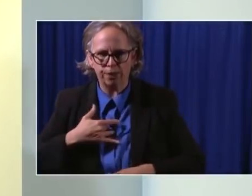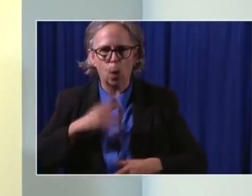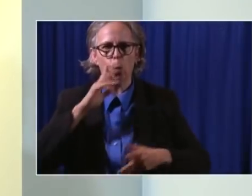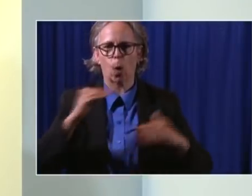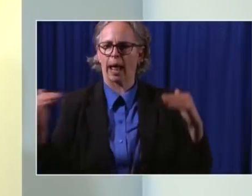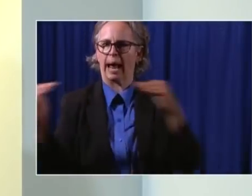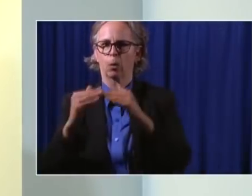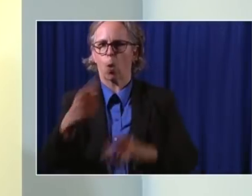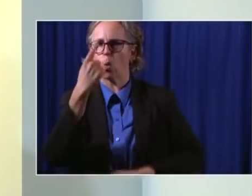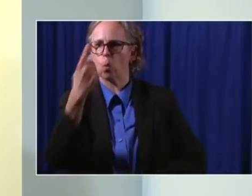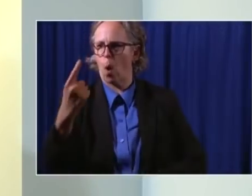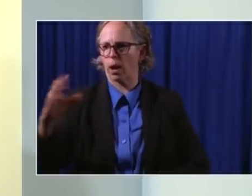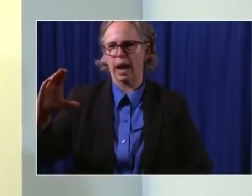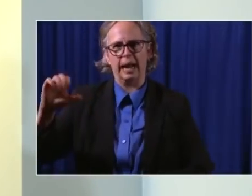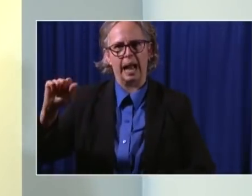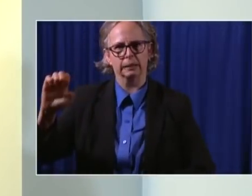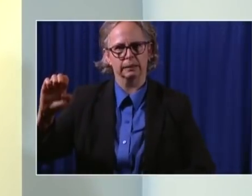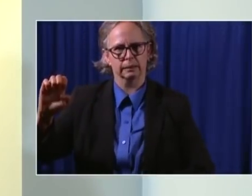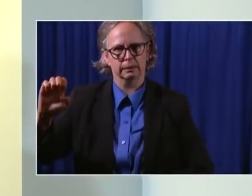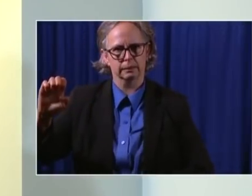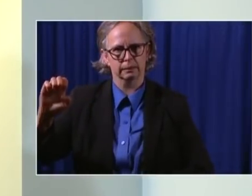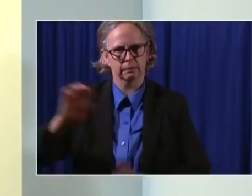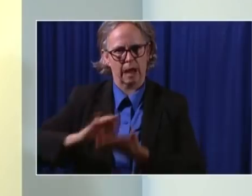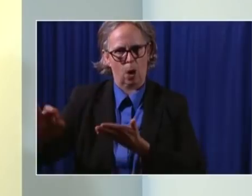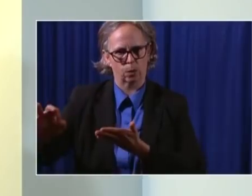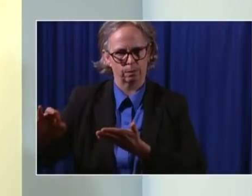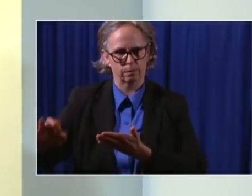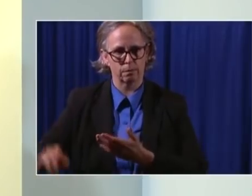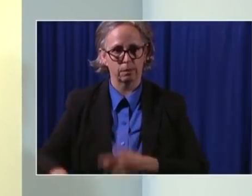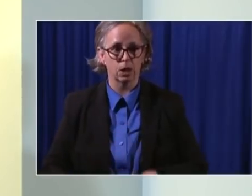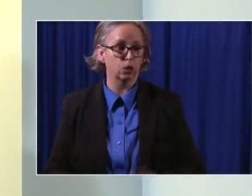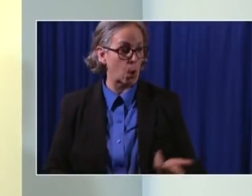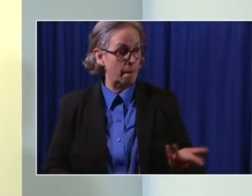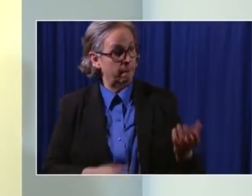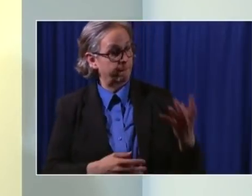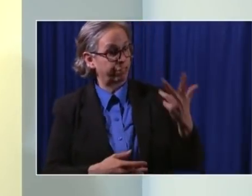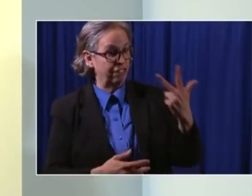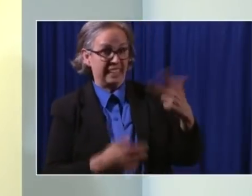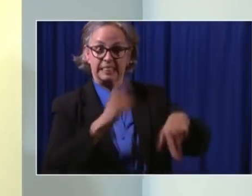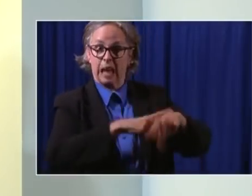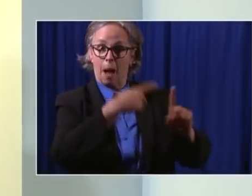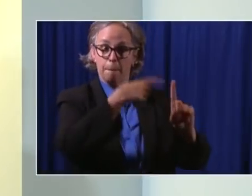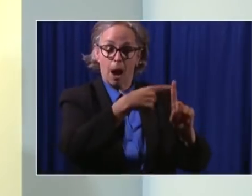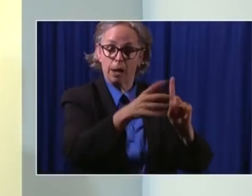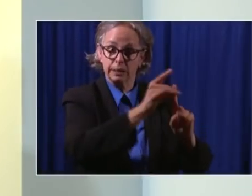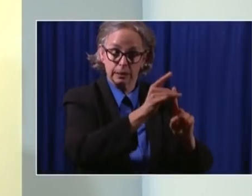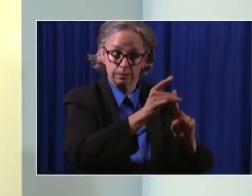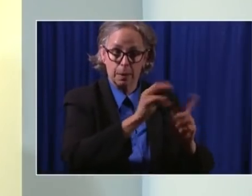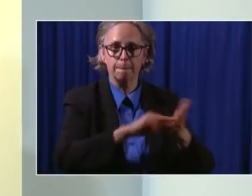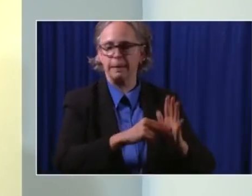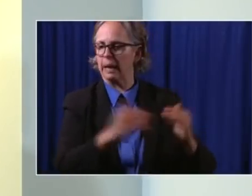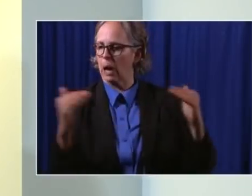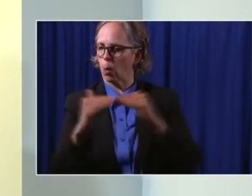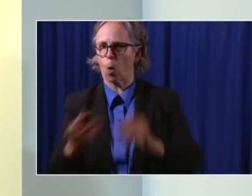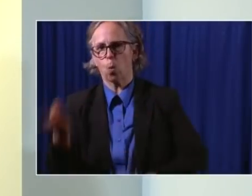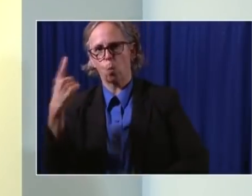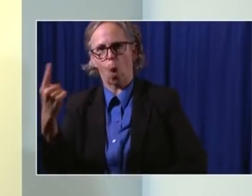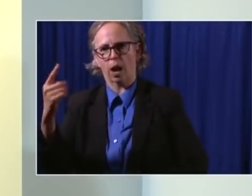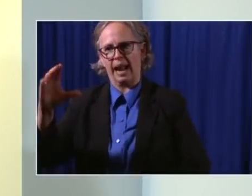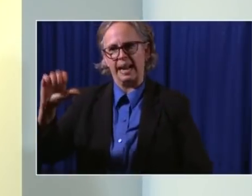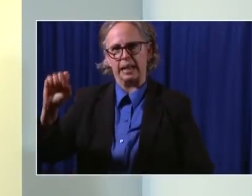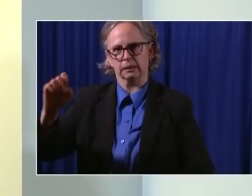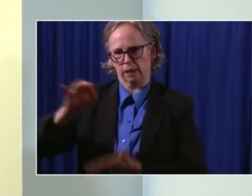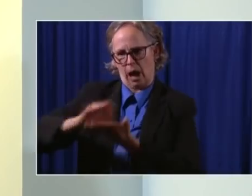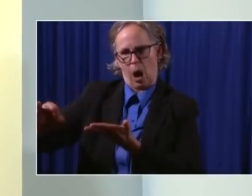got tested 3 times, it's going to be deduped into one case per individual, per name and birth date.